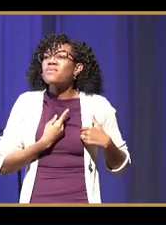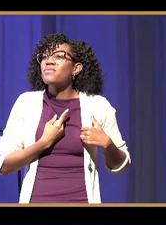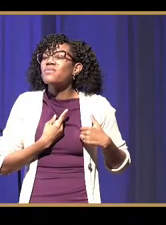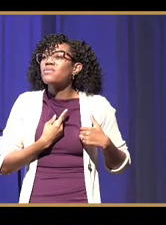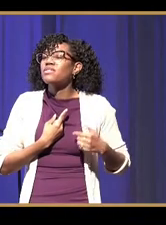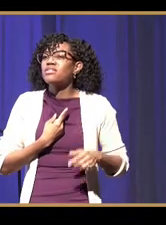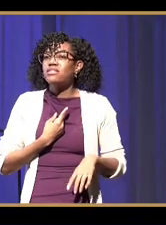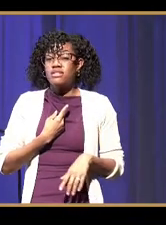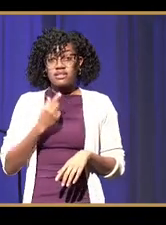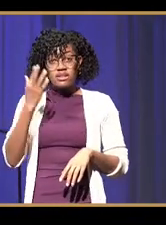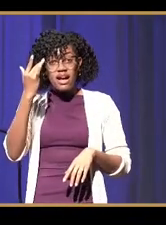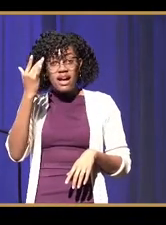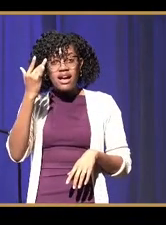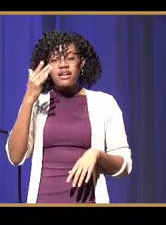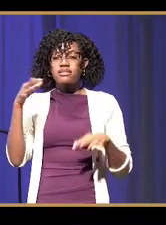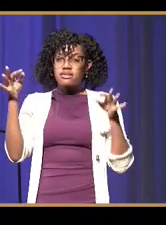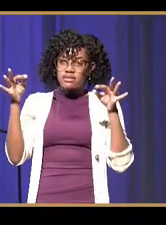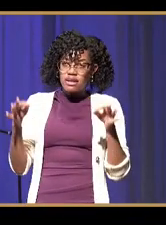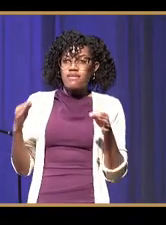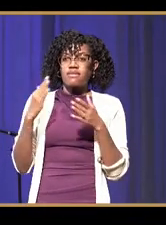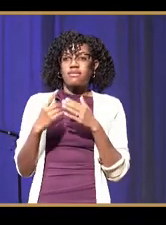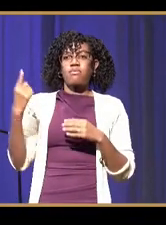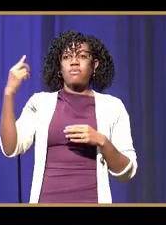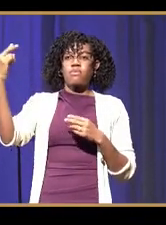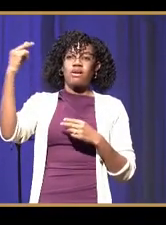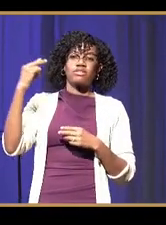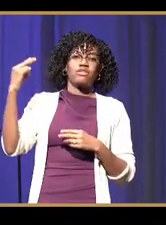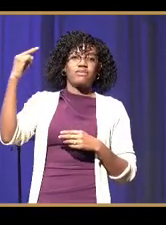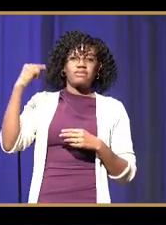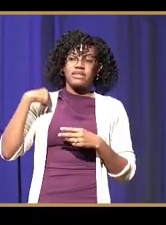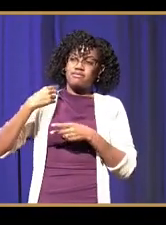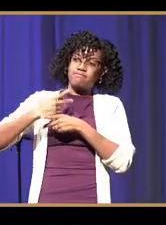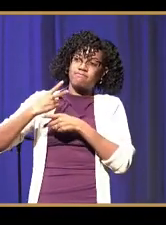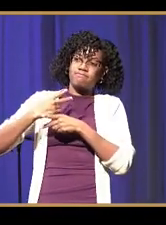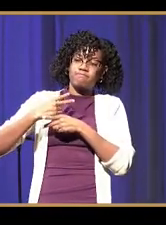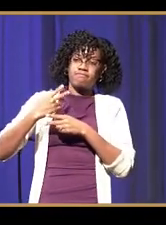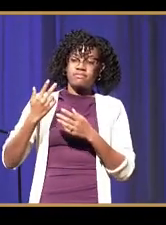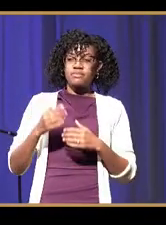because there's definitely someone watching over me.